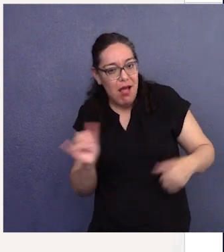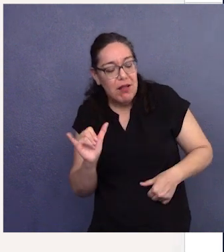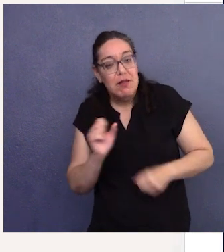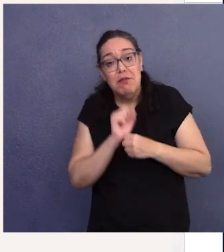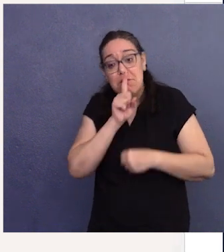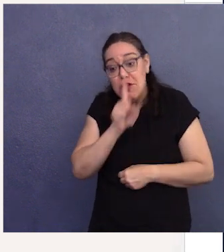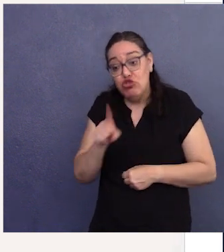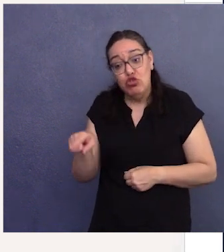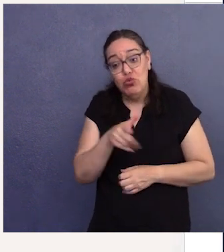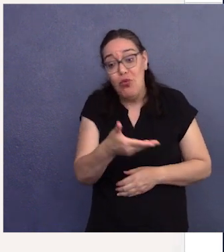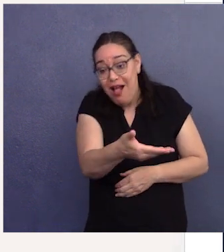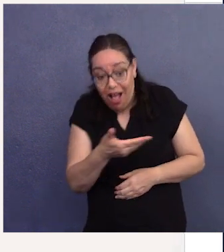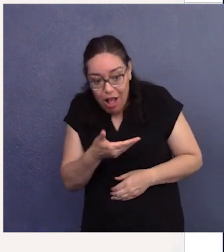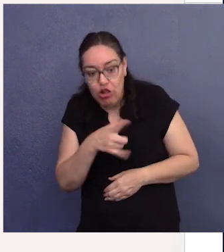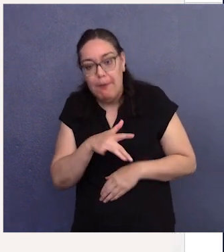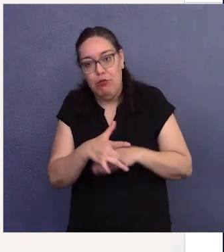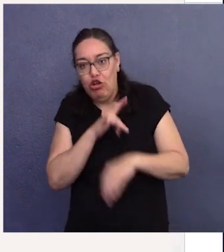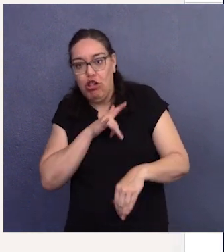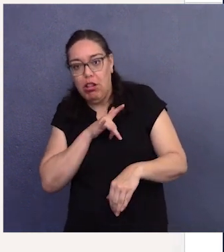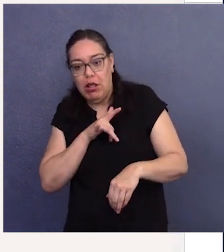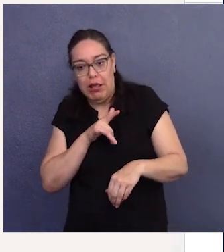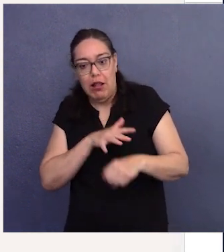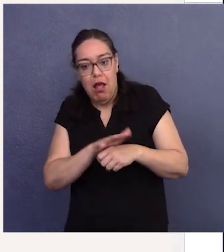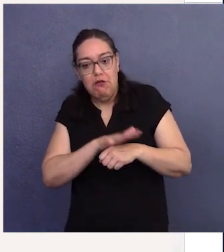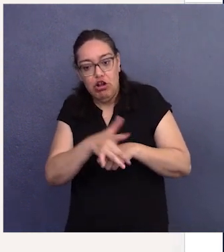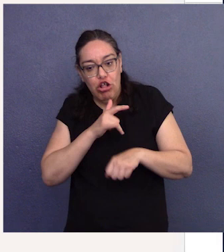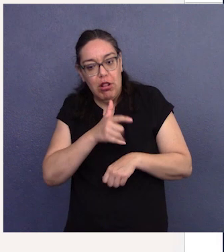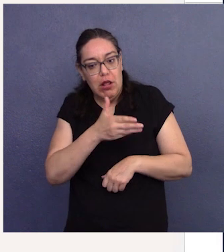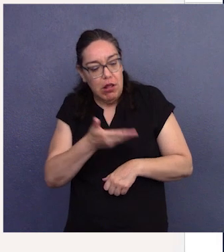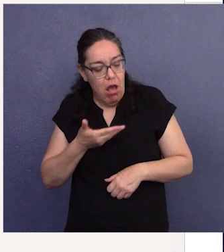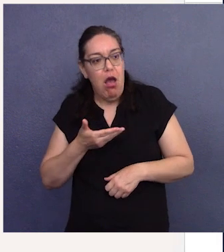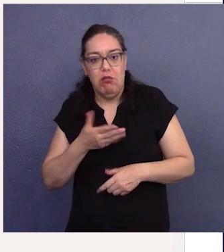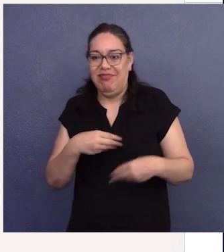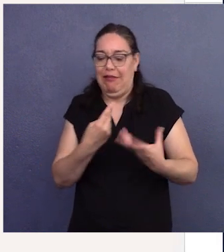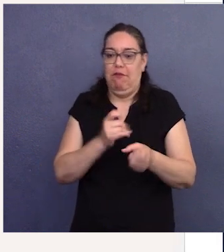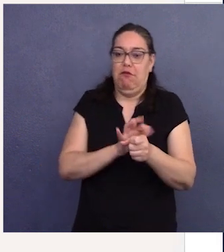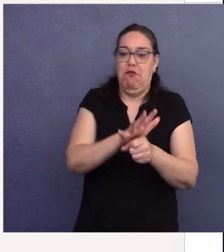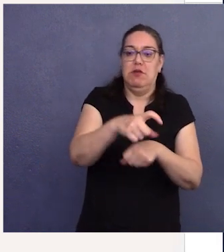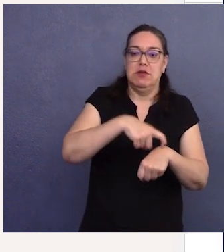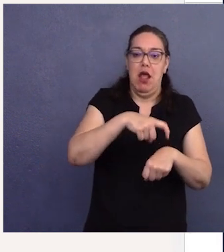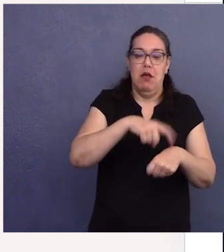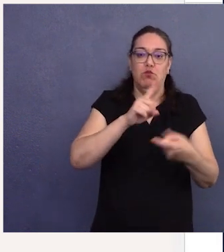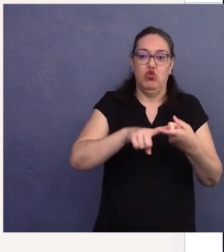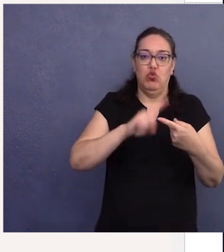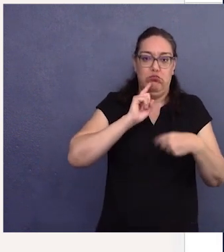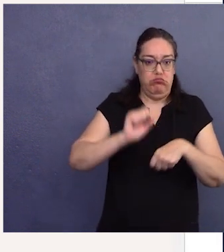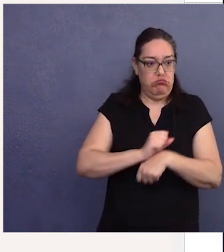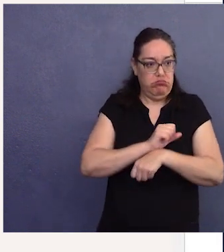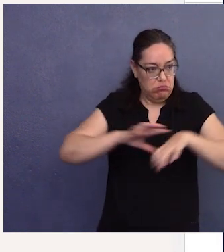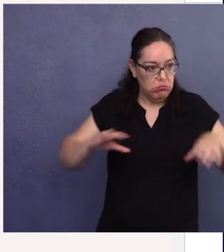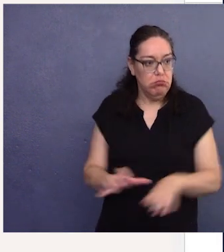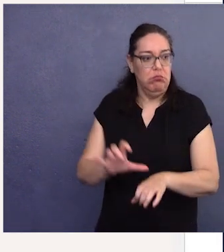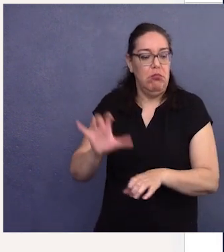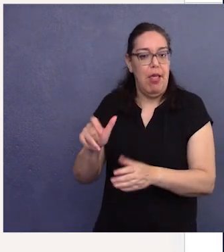you hire your artist early on, so that there is enough time to actually implement the